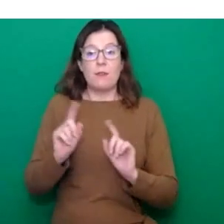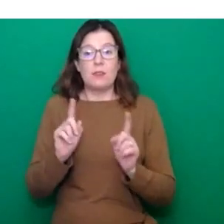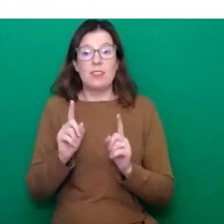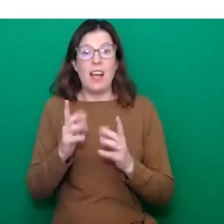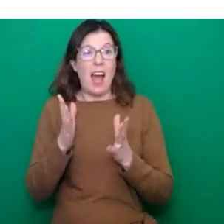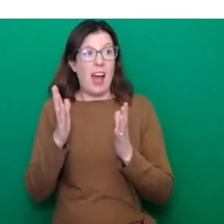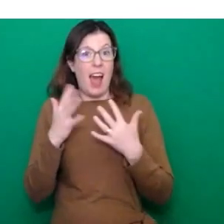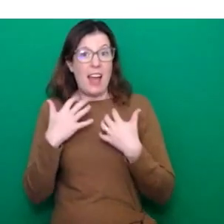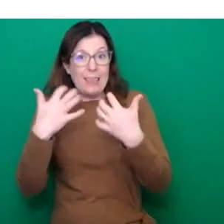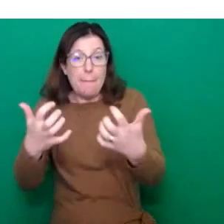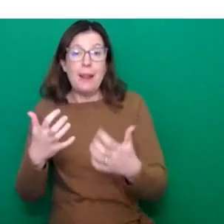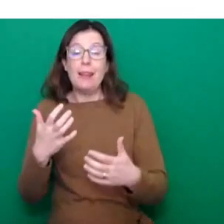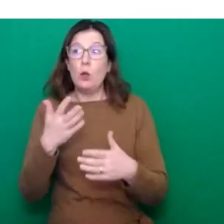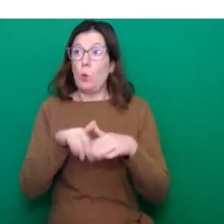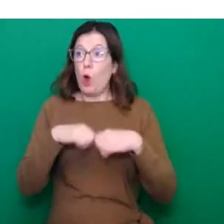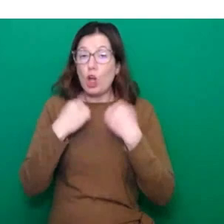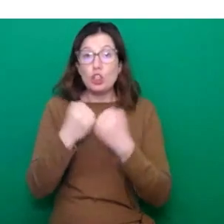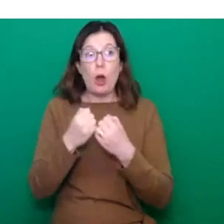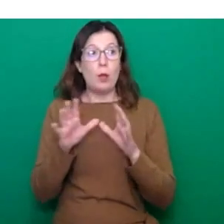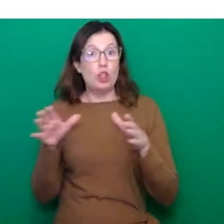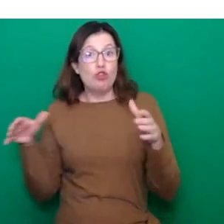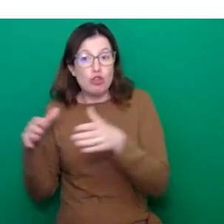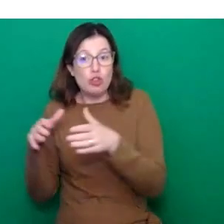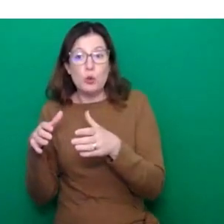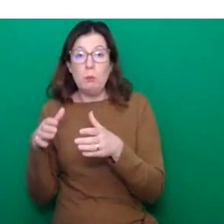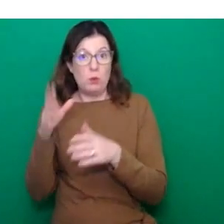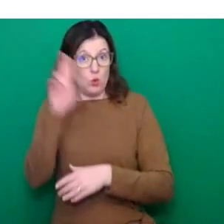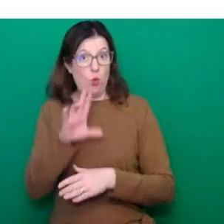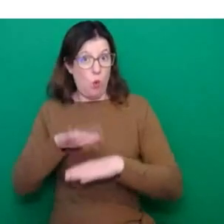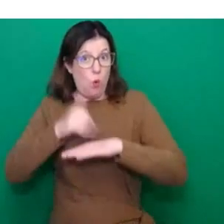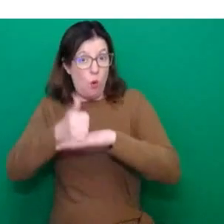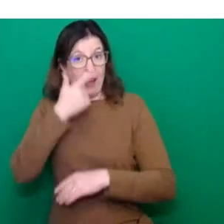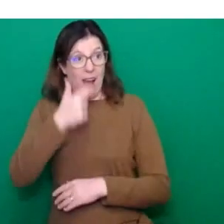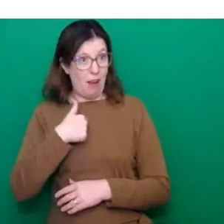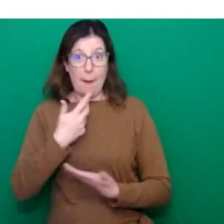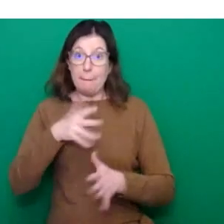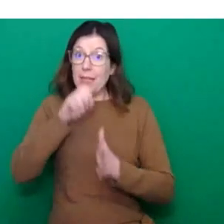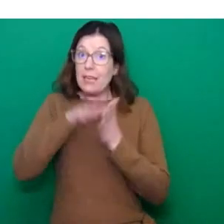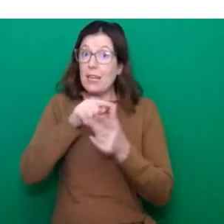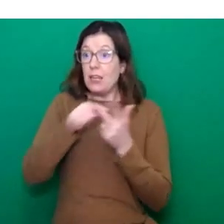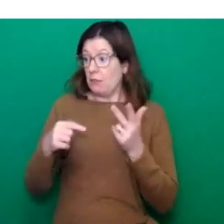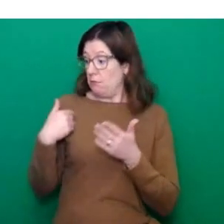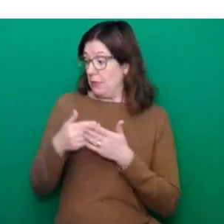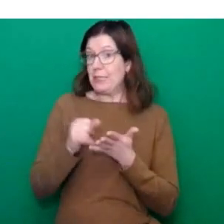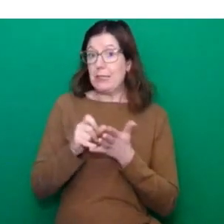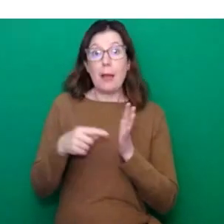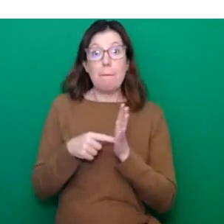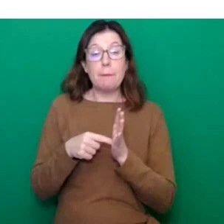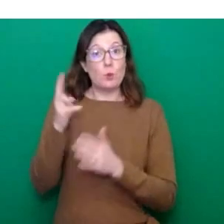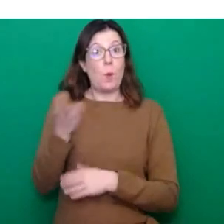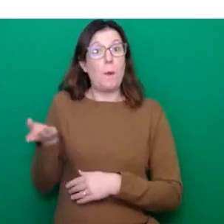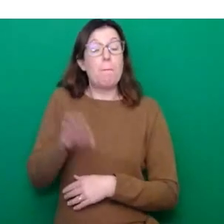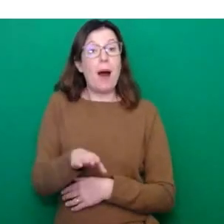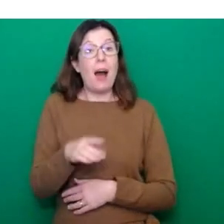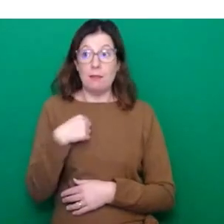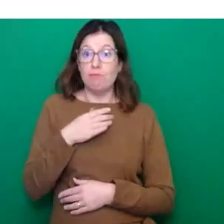assemblies, workshops, groups, and I've done all of those things since September. And so